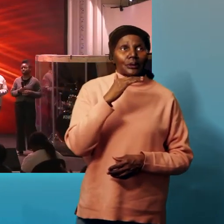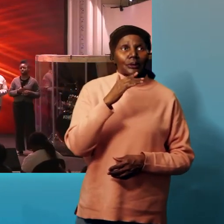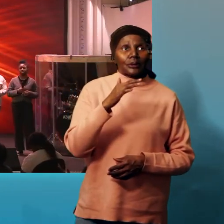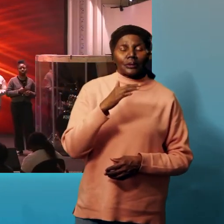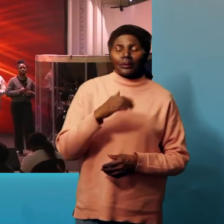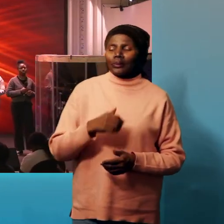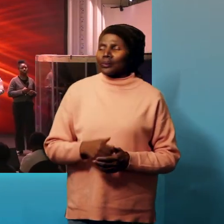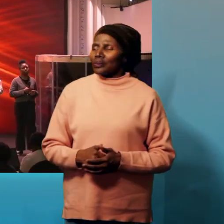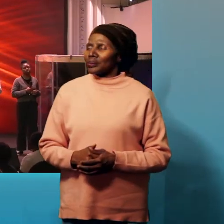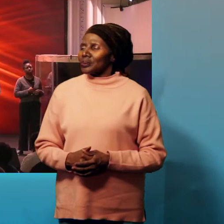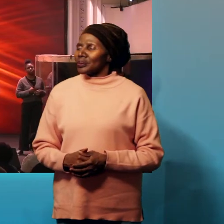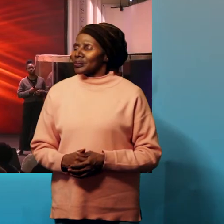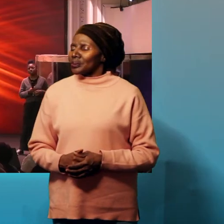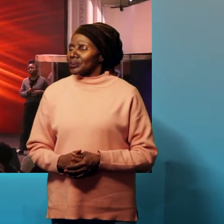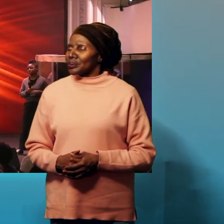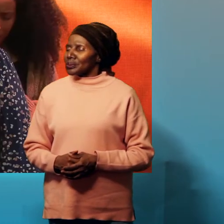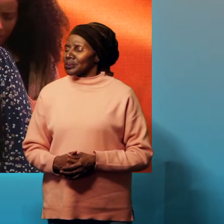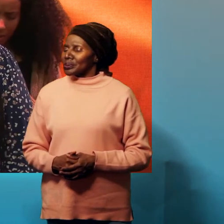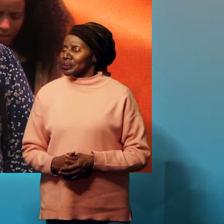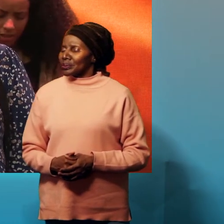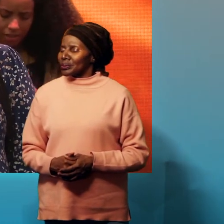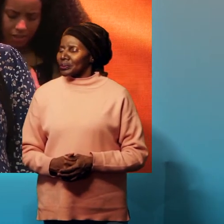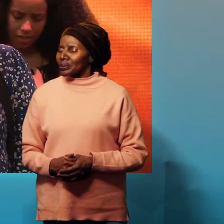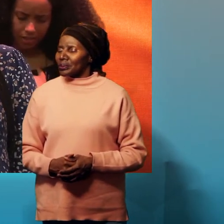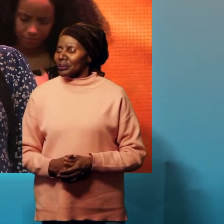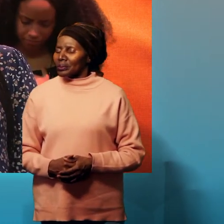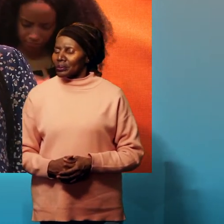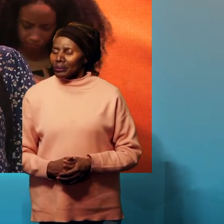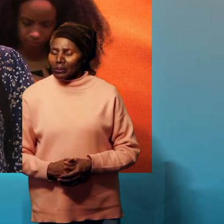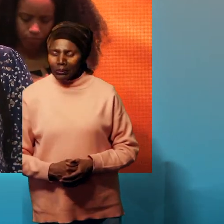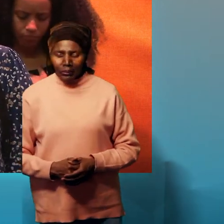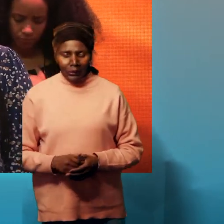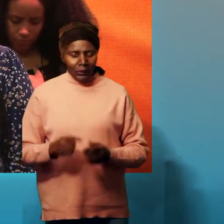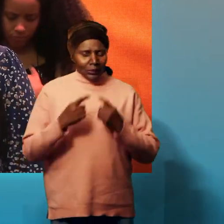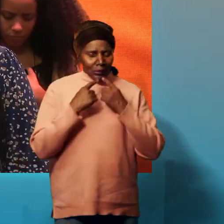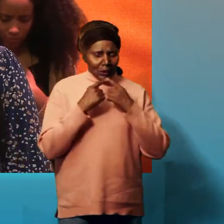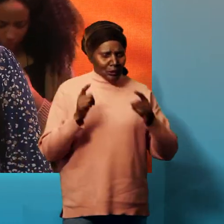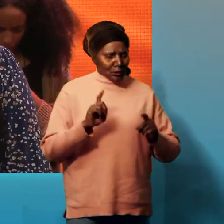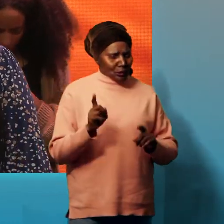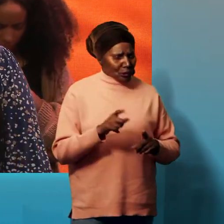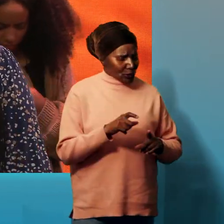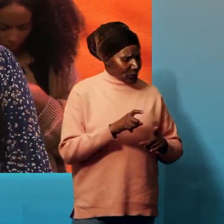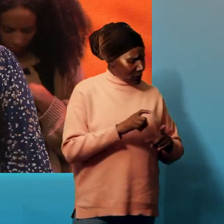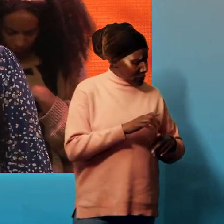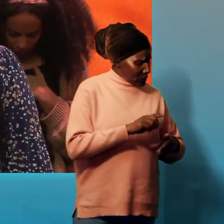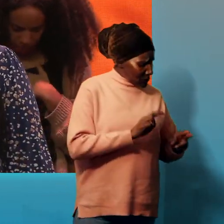Look at that declaration. Death couldn't hold you down.